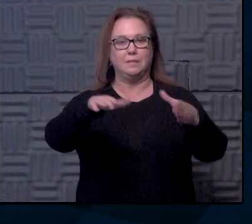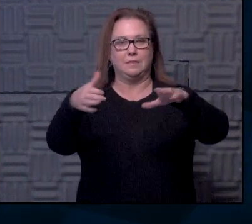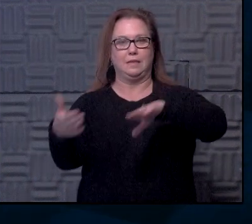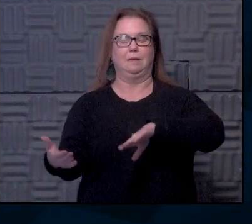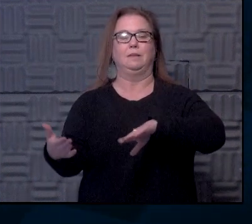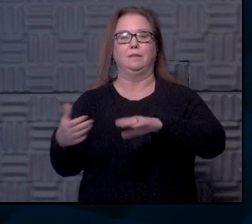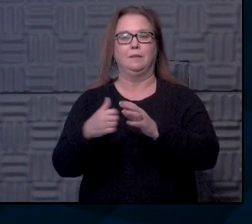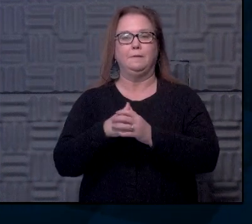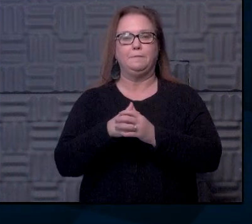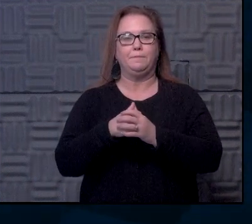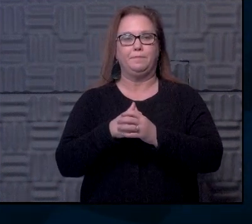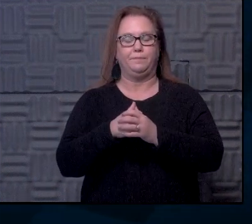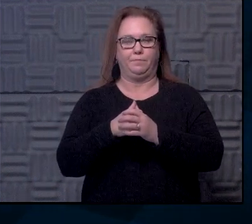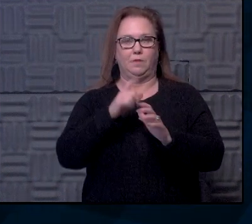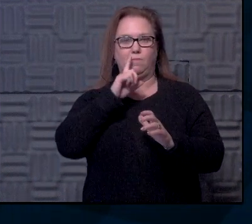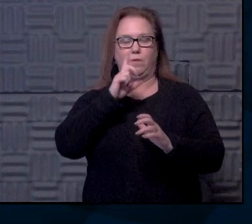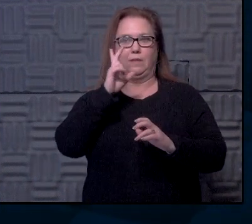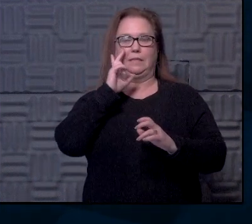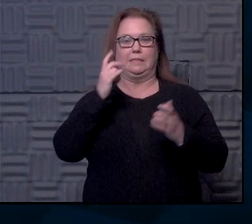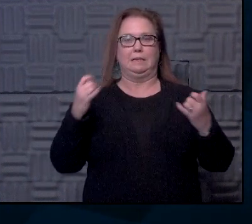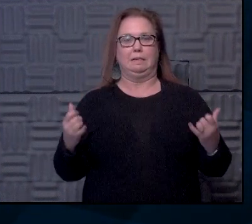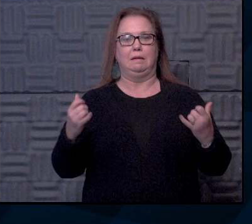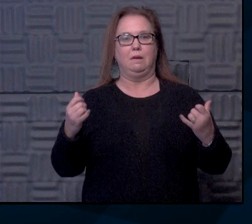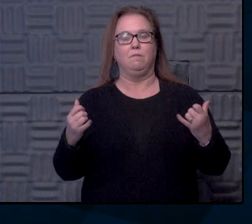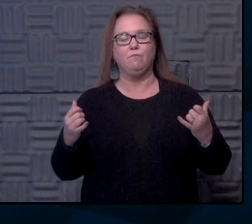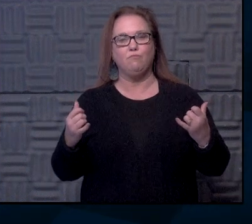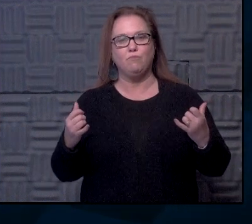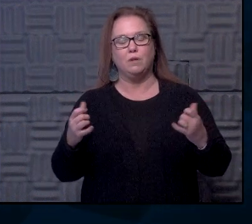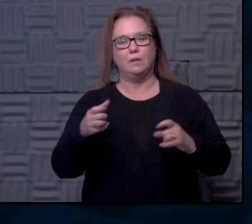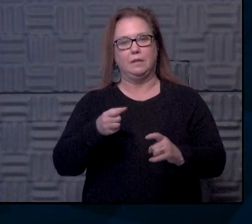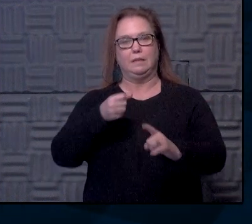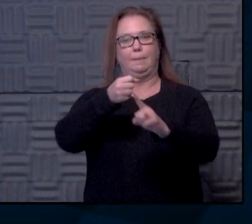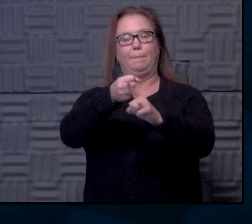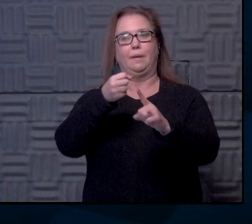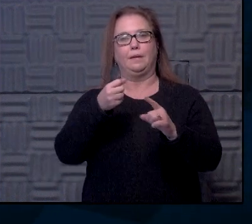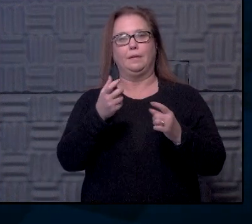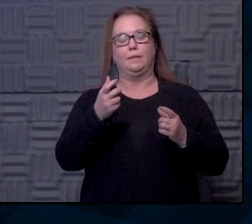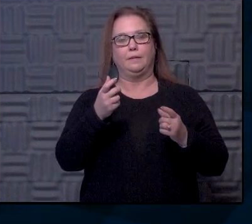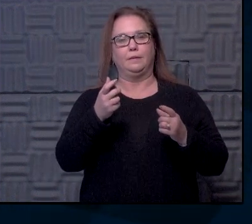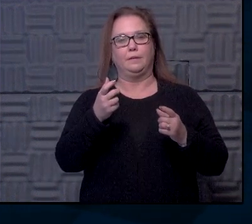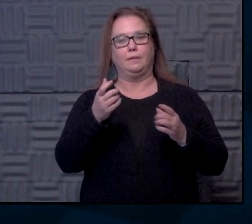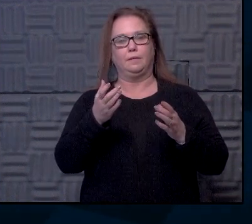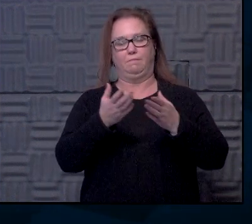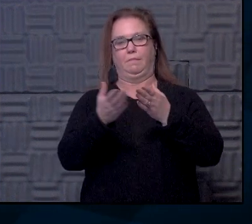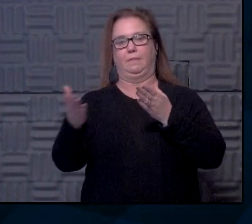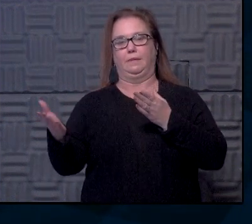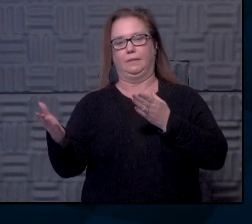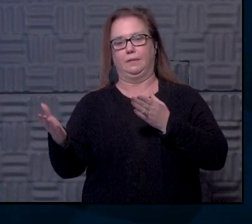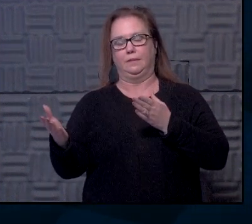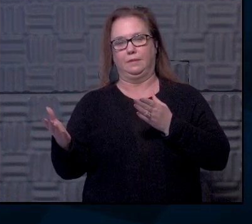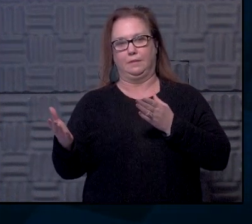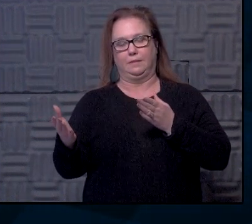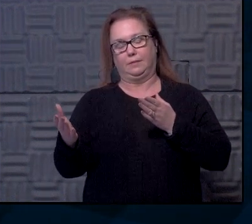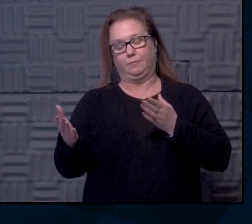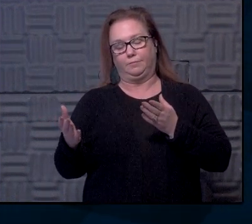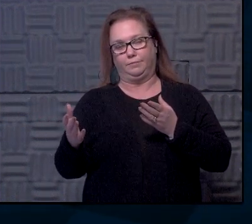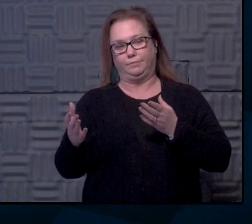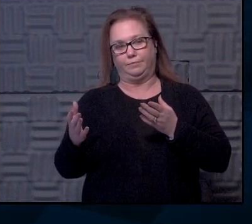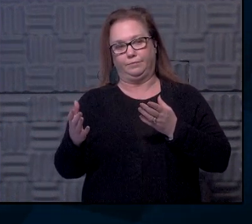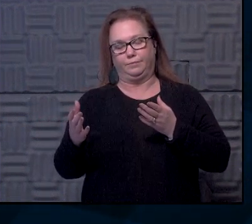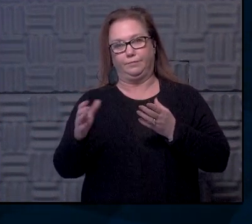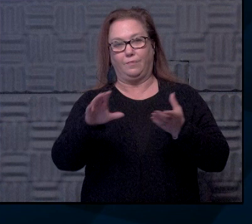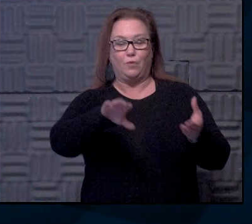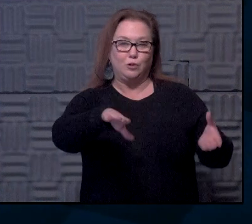by several weeks. We're really seeing right now the impact of things, at least in the cases